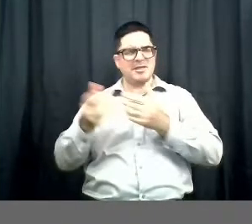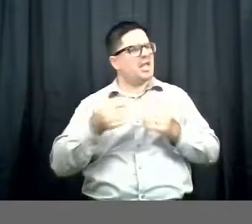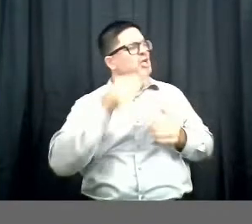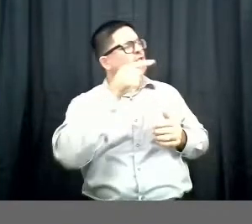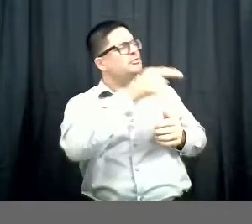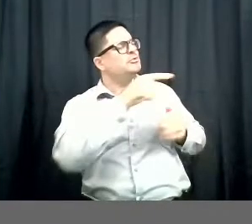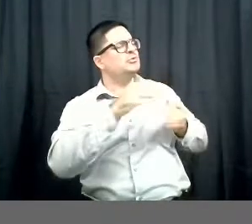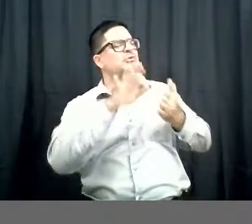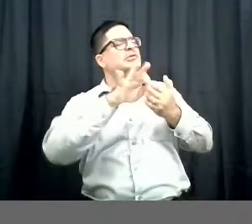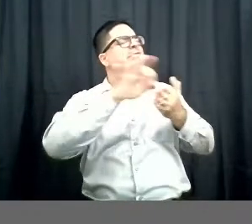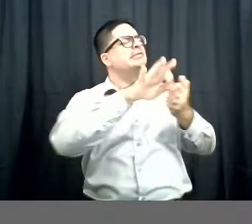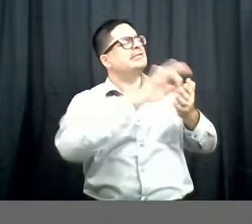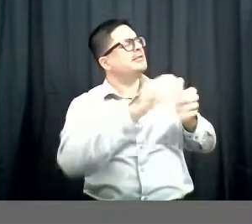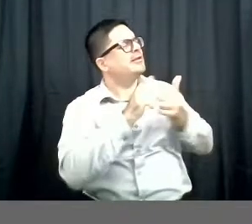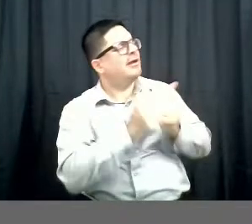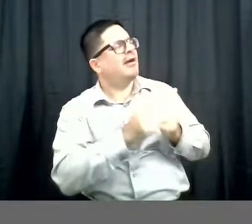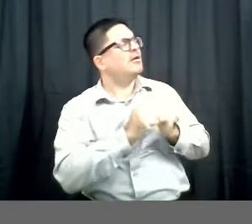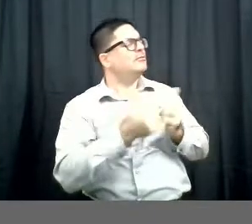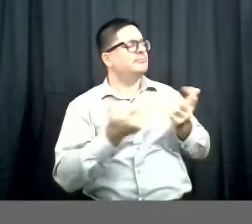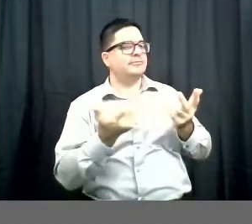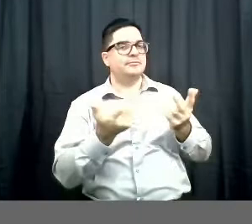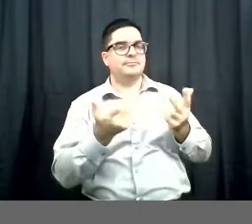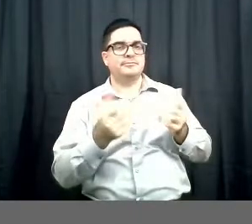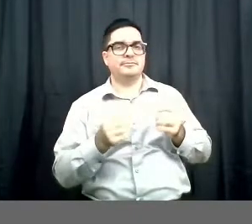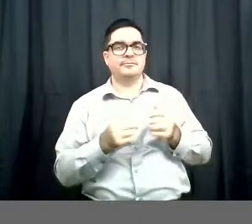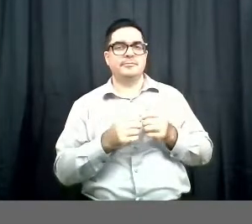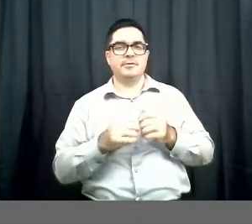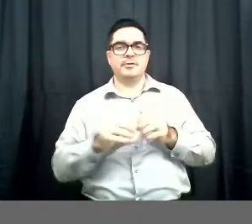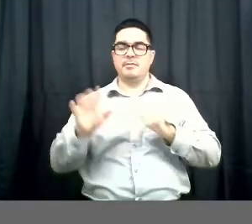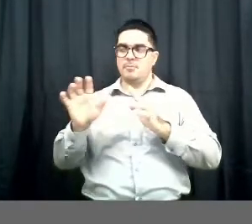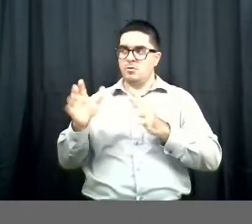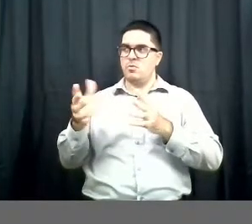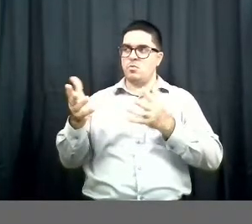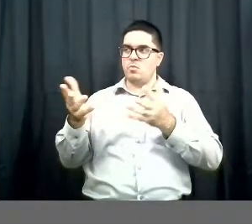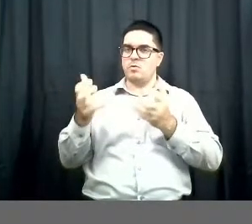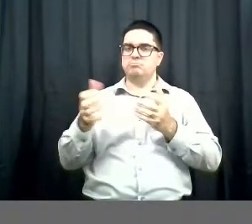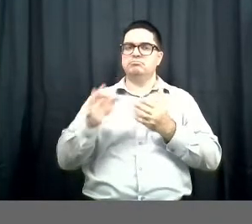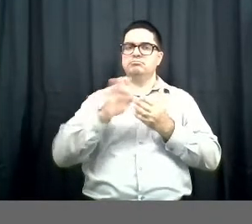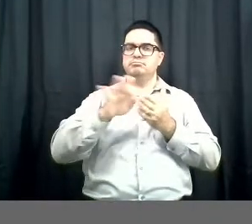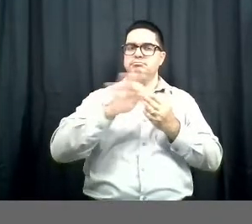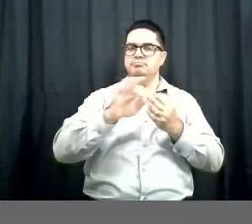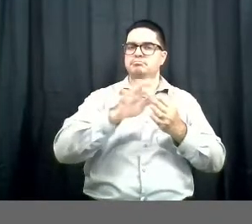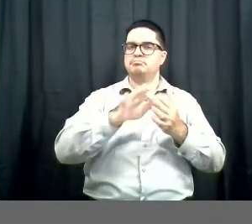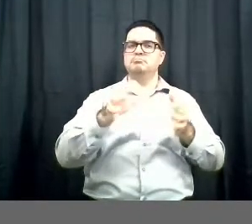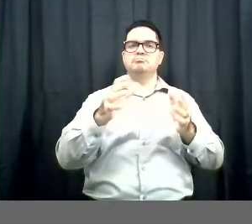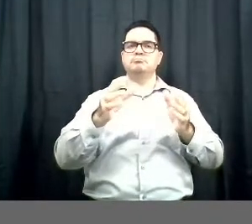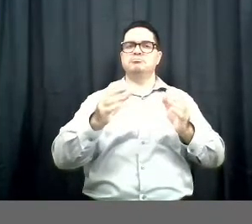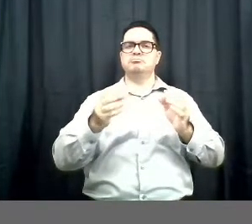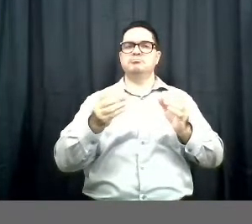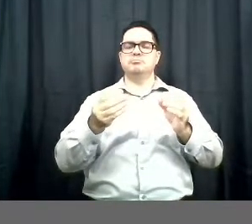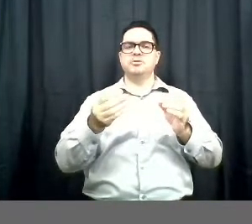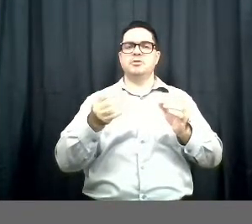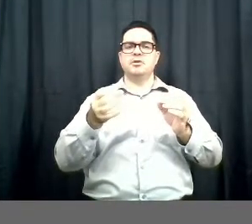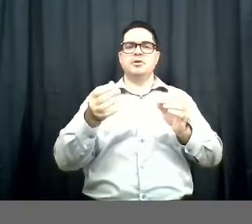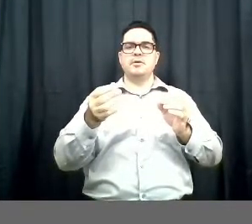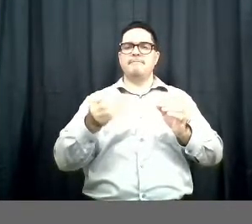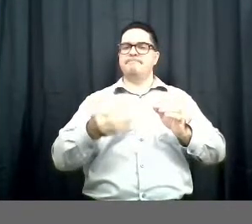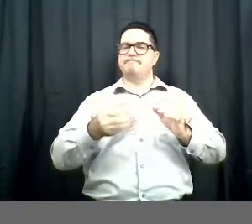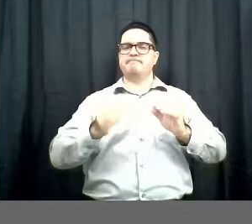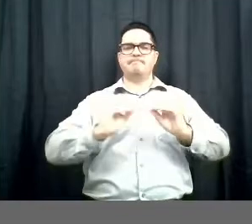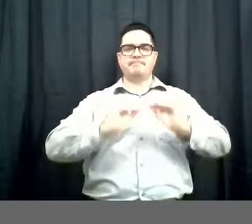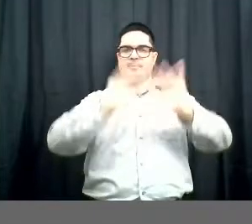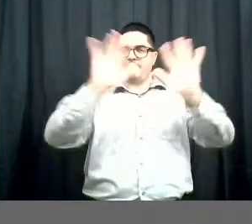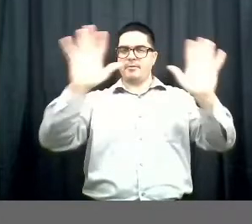so I wanted to show an illustrative, simplified calculation that would demonstrate the source of these costs. The